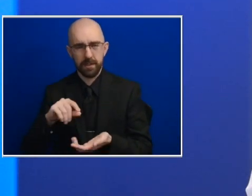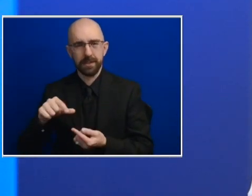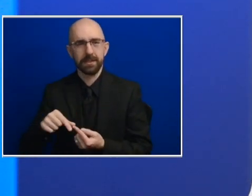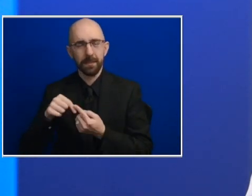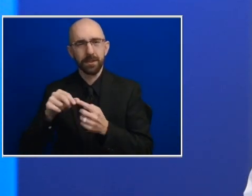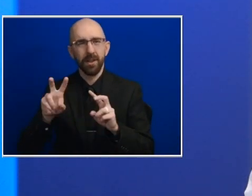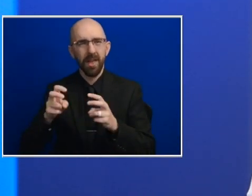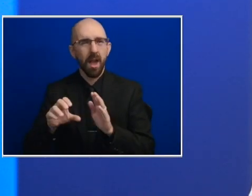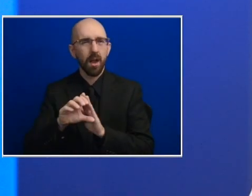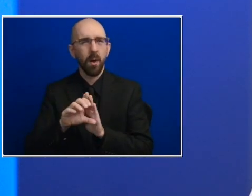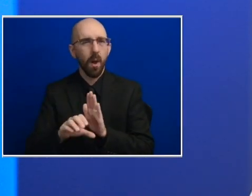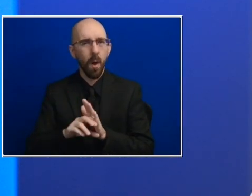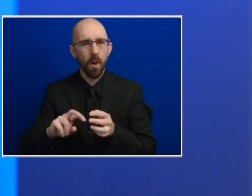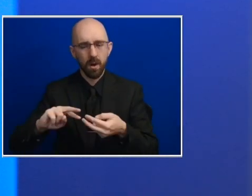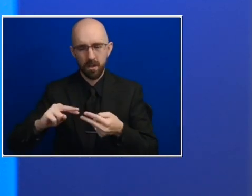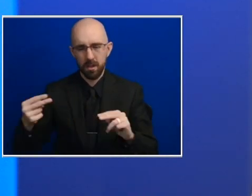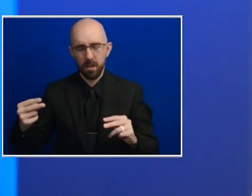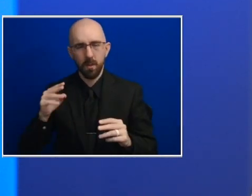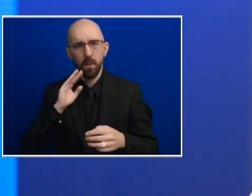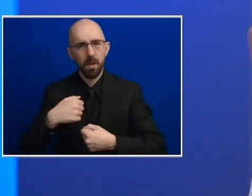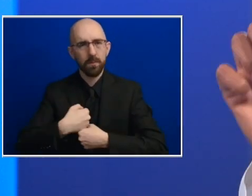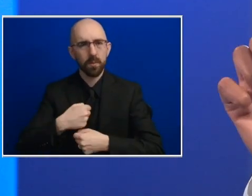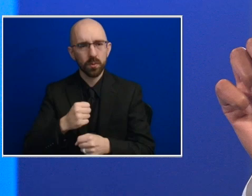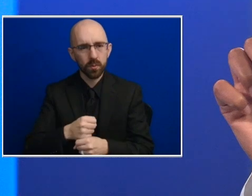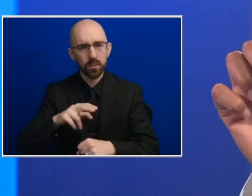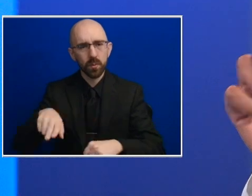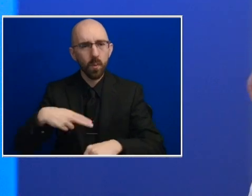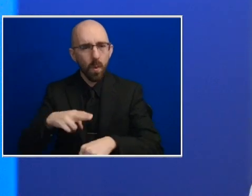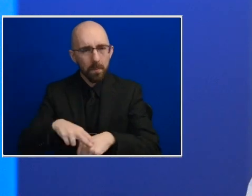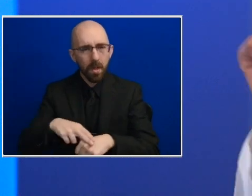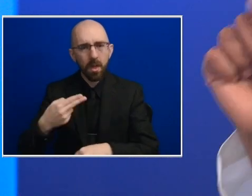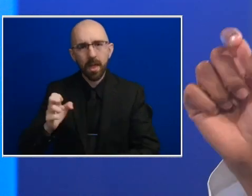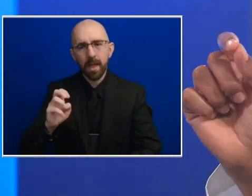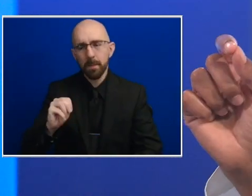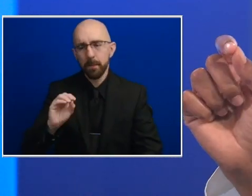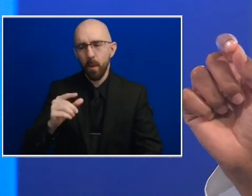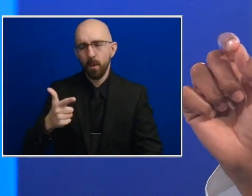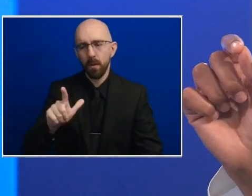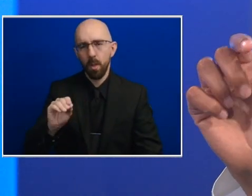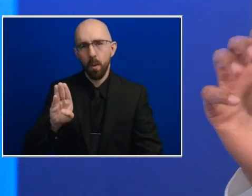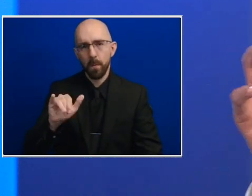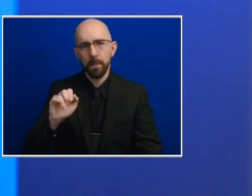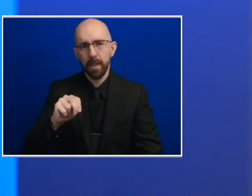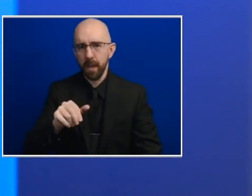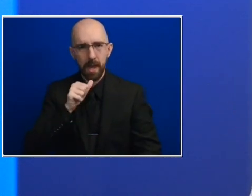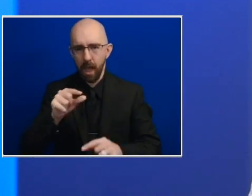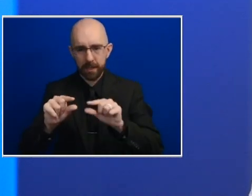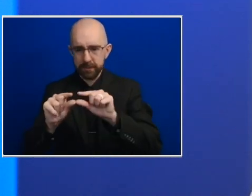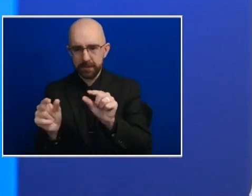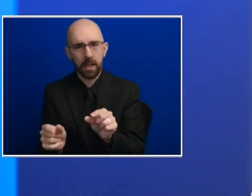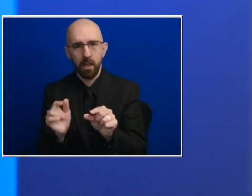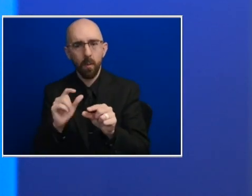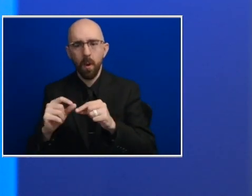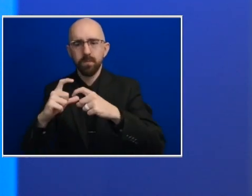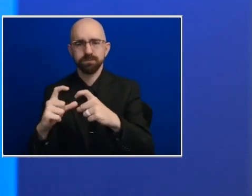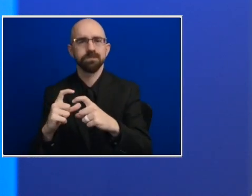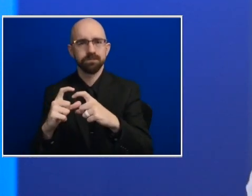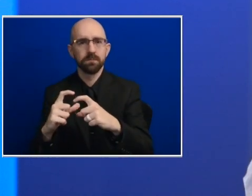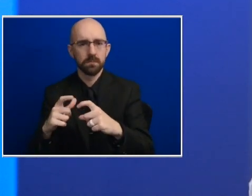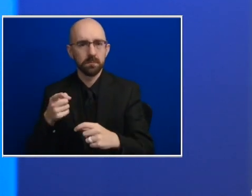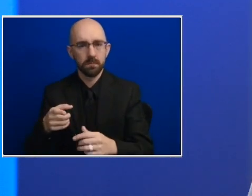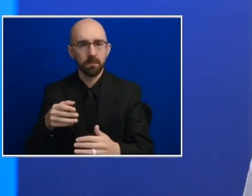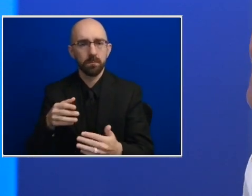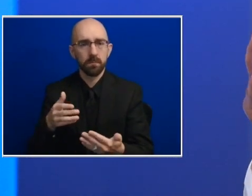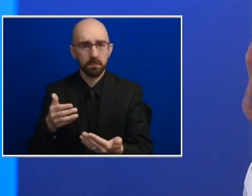that will then produce normal hemoglobin that will not sickle. So we are essentially replacing